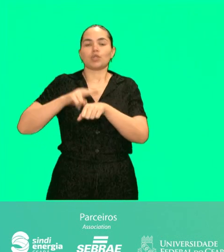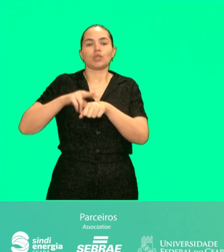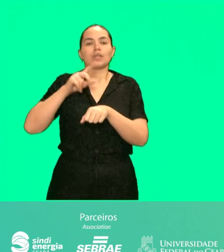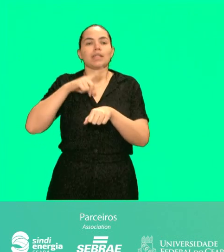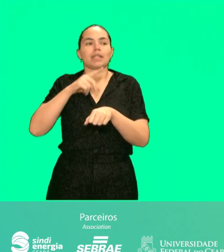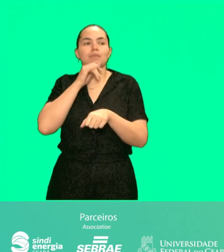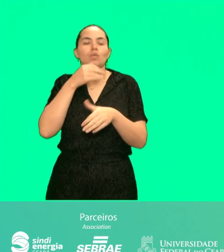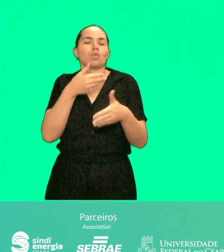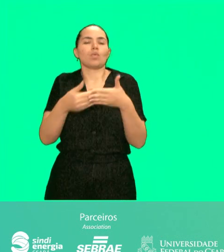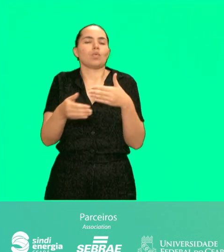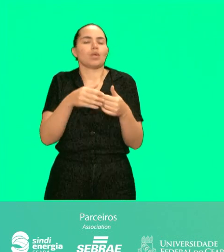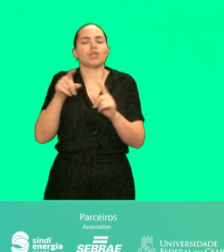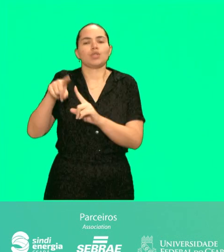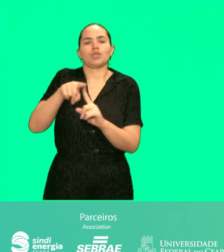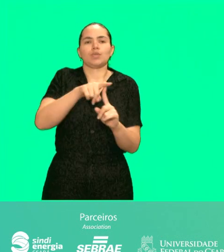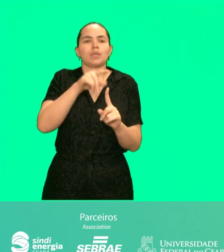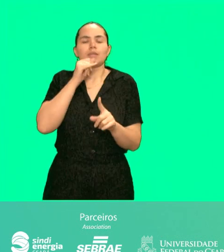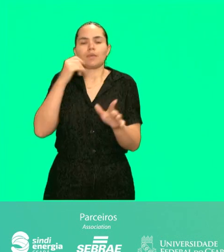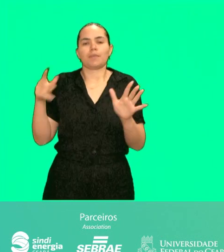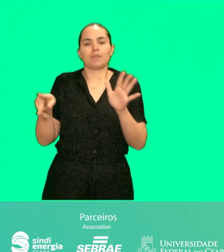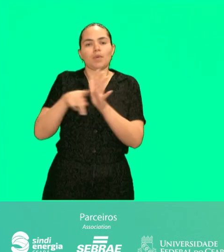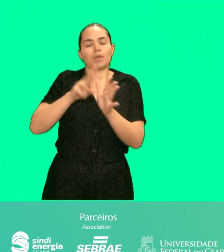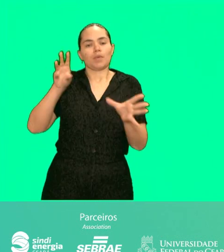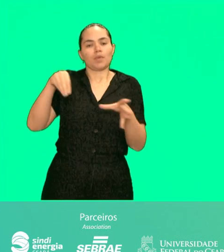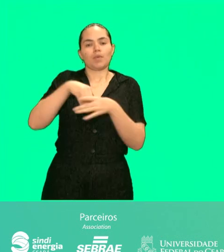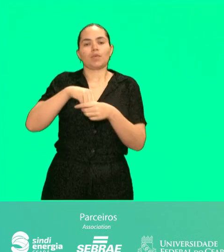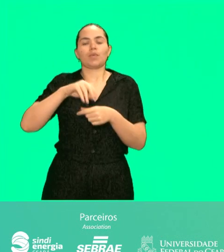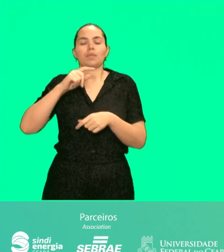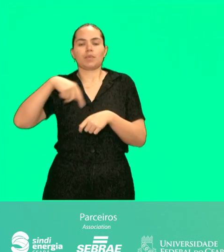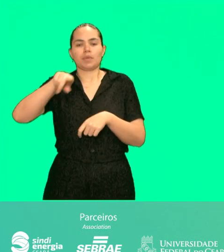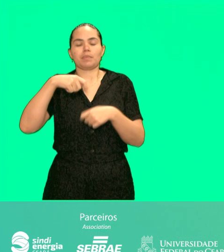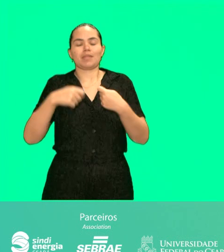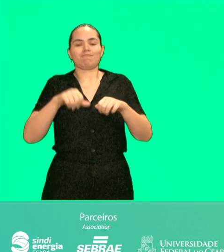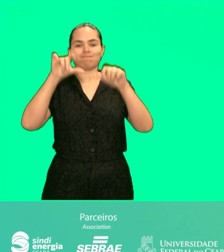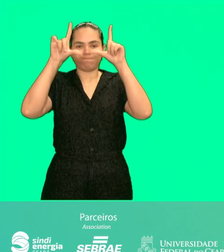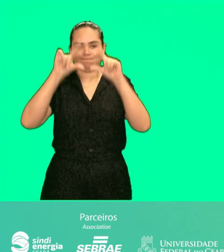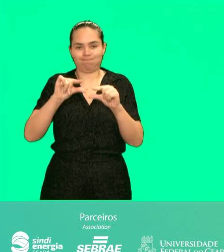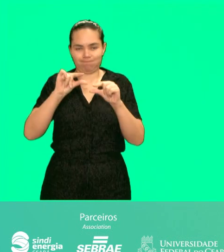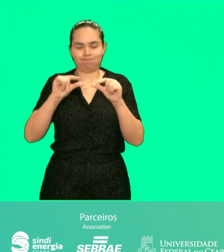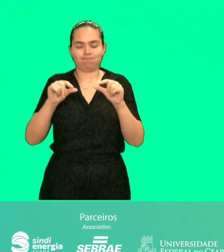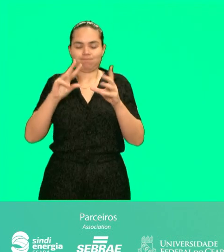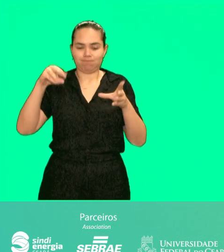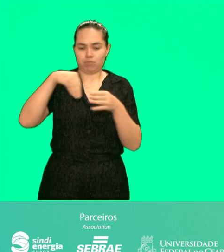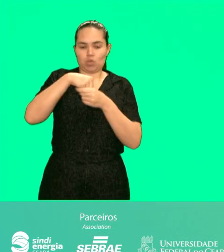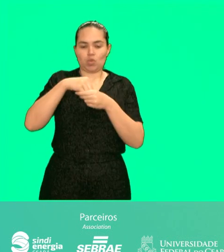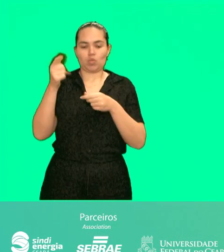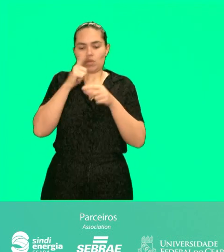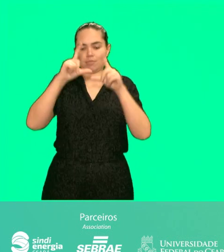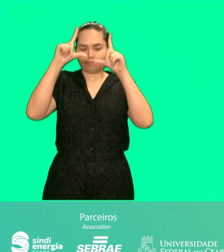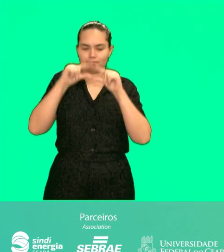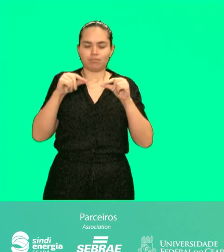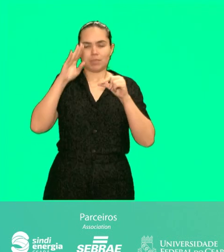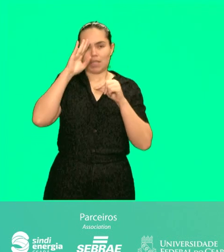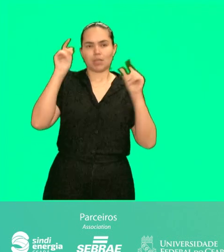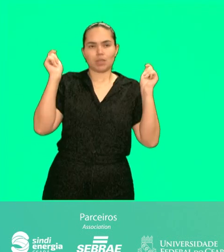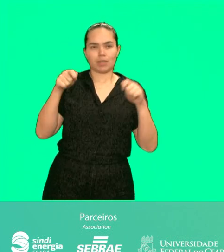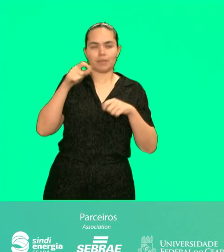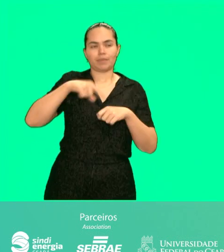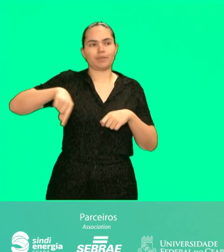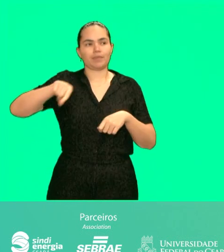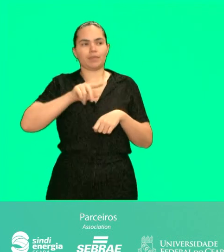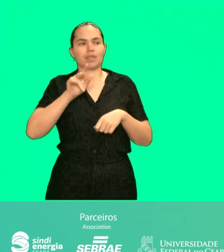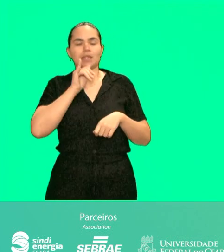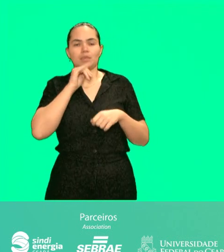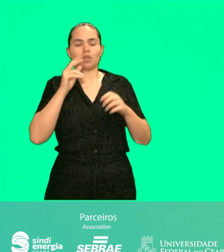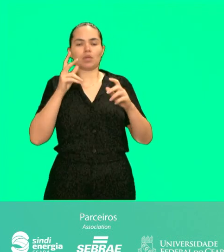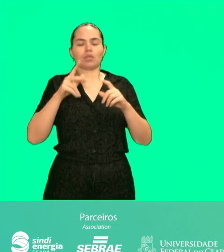And qualquer que seja typically, a aplicação de hidrogênio, você vai ter in que comprimir esse every hidrogênio. application of the hydrogen, Essa you unidade need de to compressão compress vai ter this motor hydrogen.